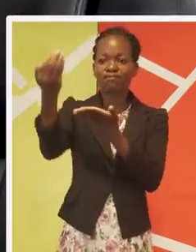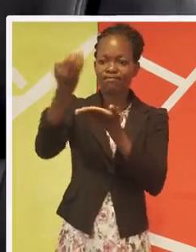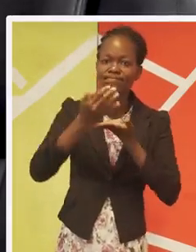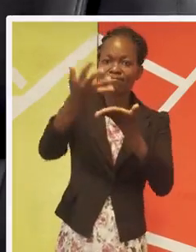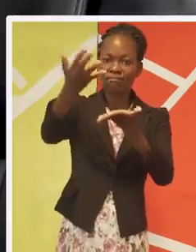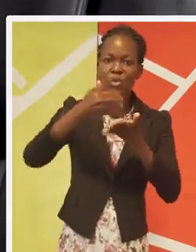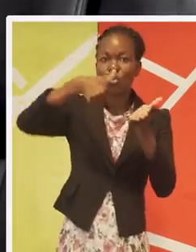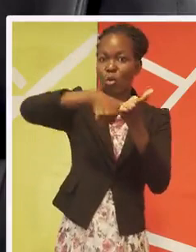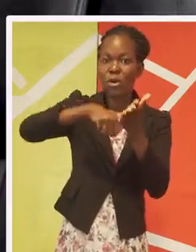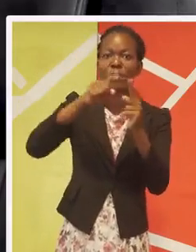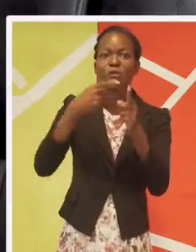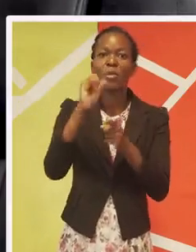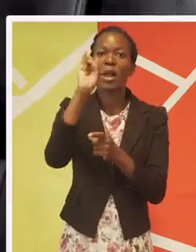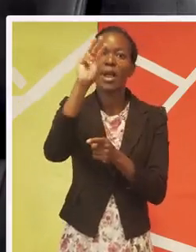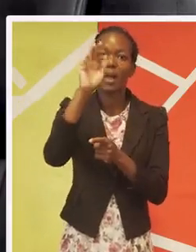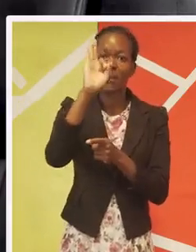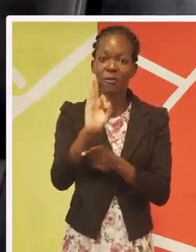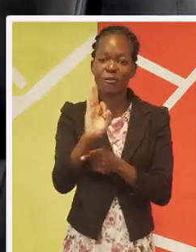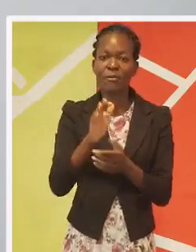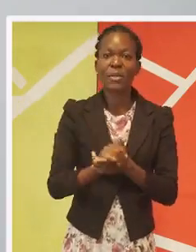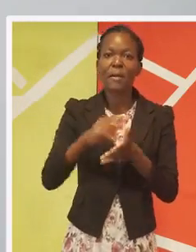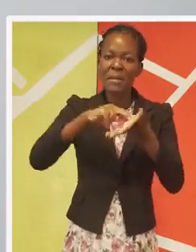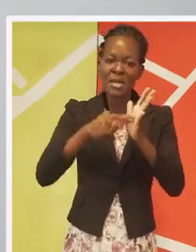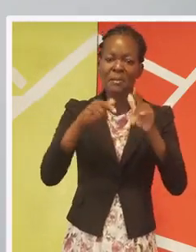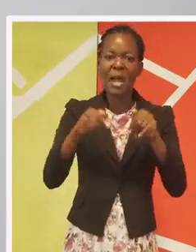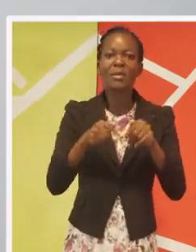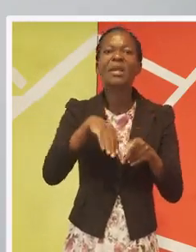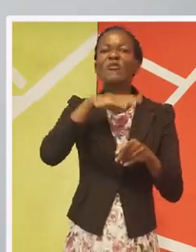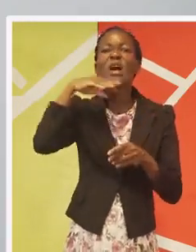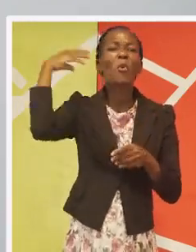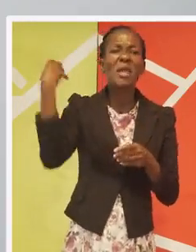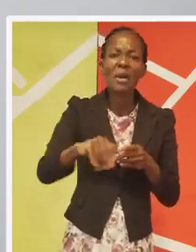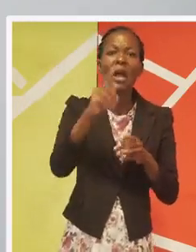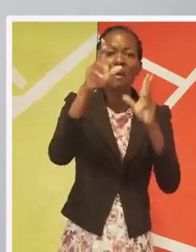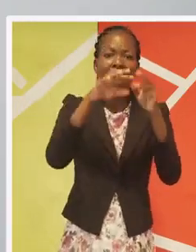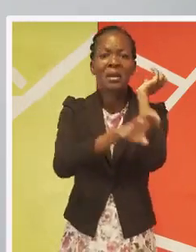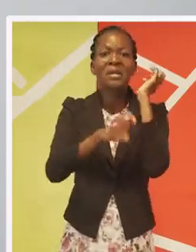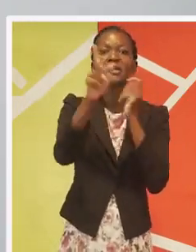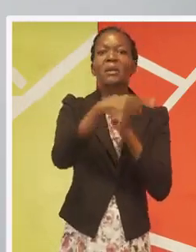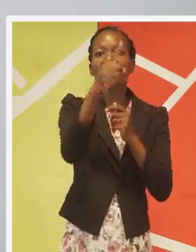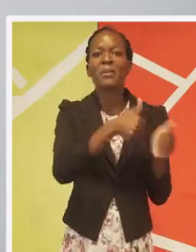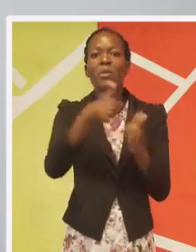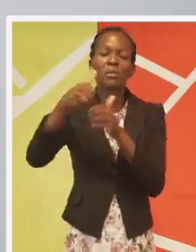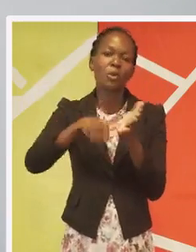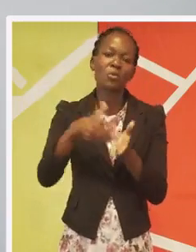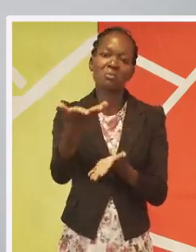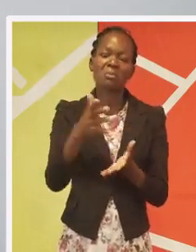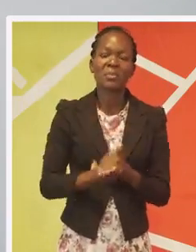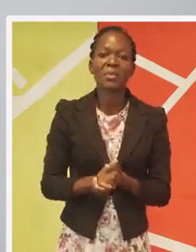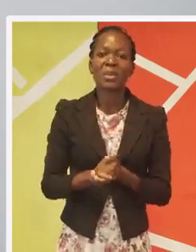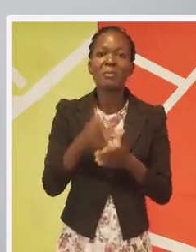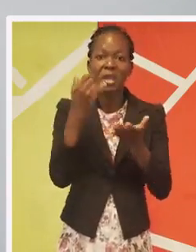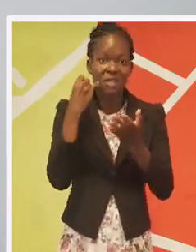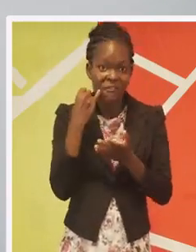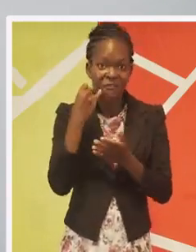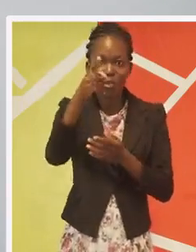debt from the IMF, we're stuck in what we call a debt crisis. We keep borrowing more money from the IMF, and